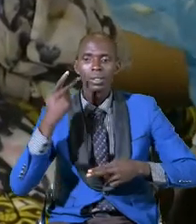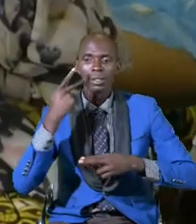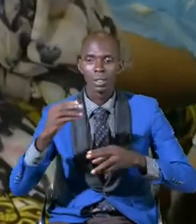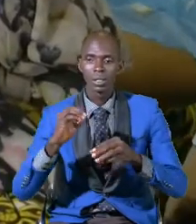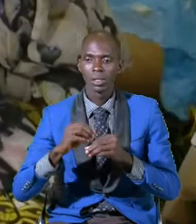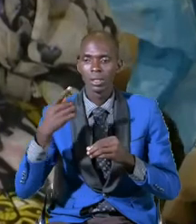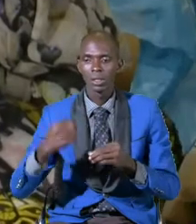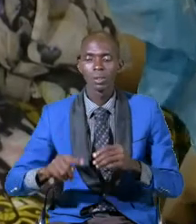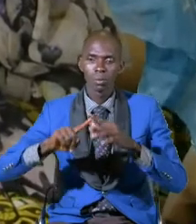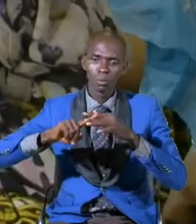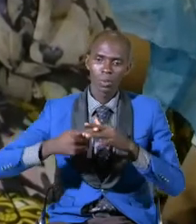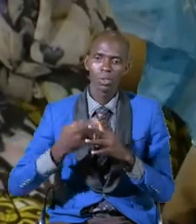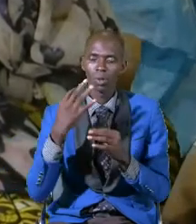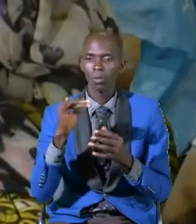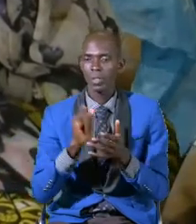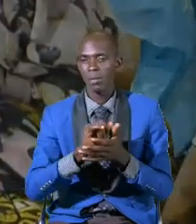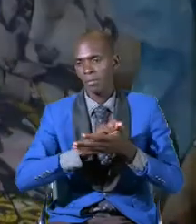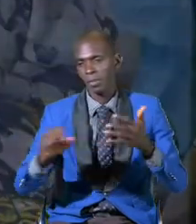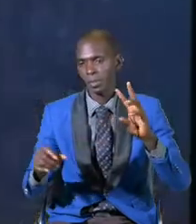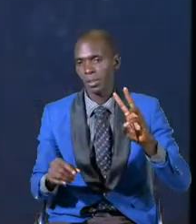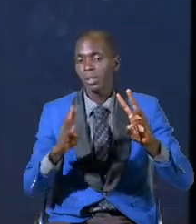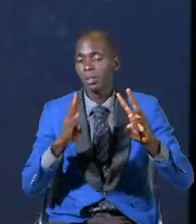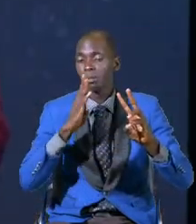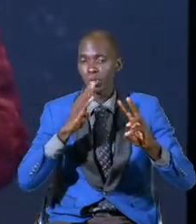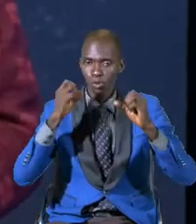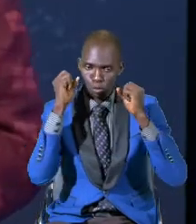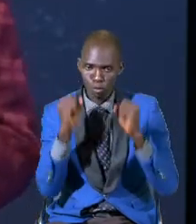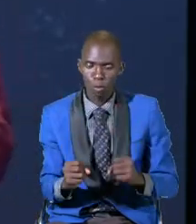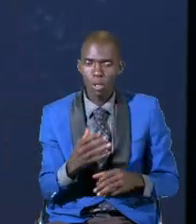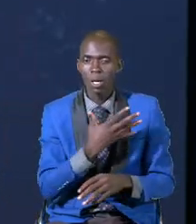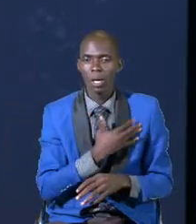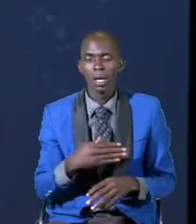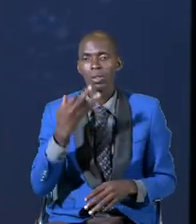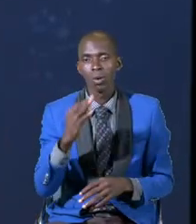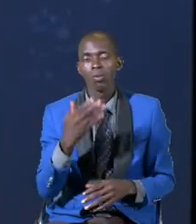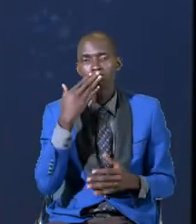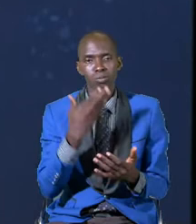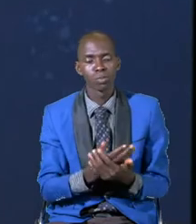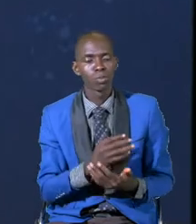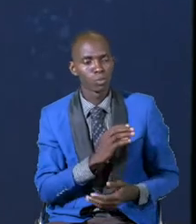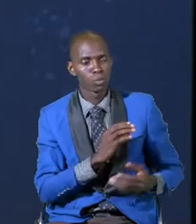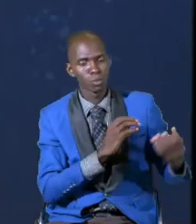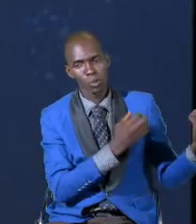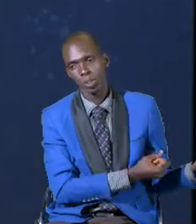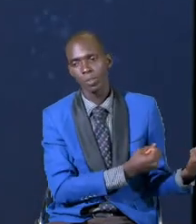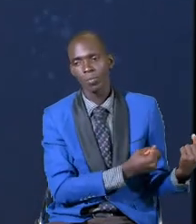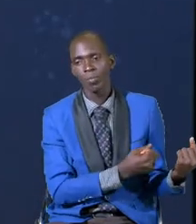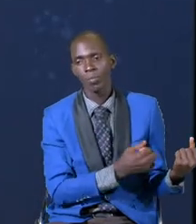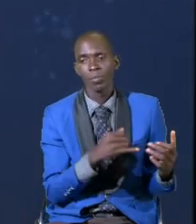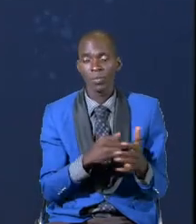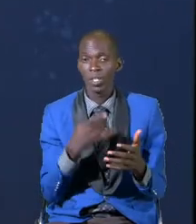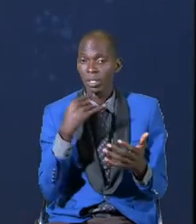Be strong and of a good courage. Look at verse 7. In verse 7, it says, only be